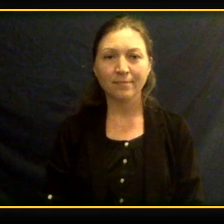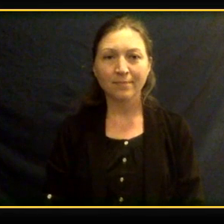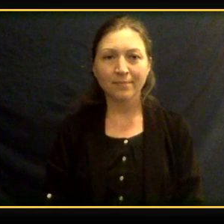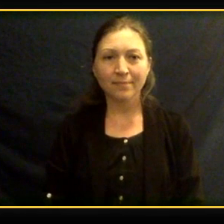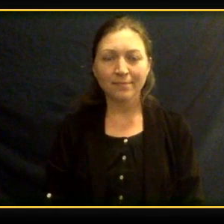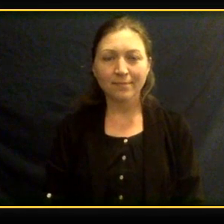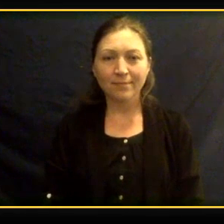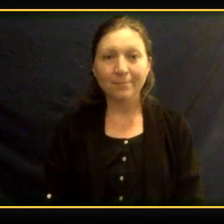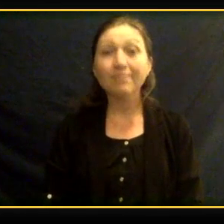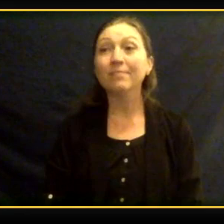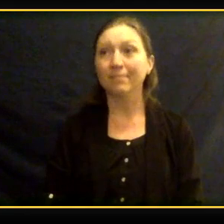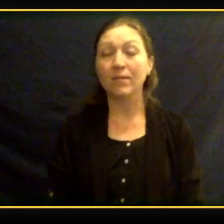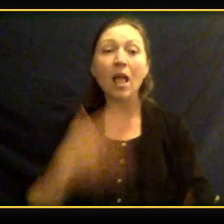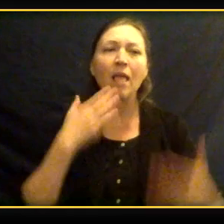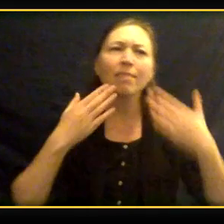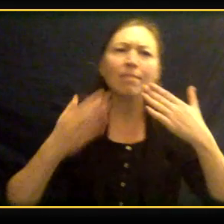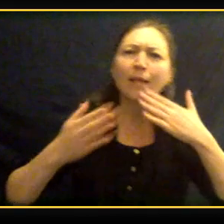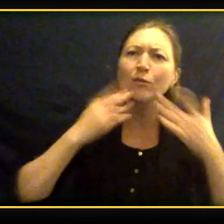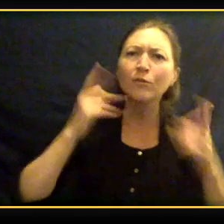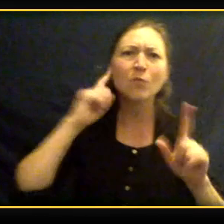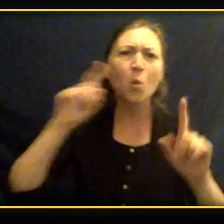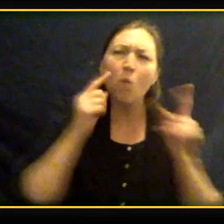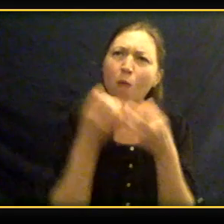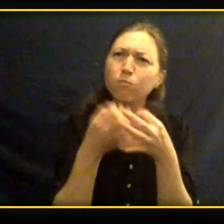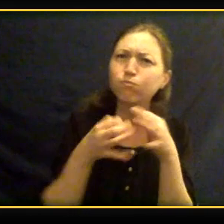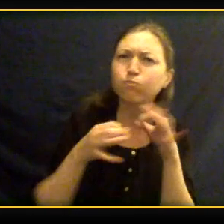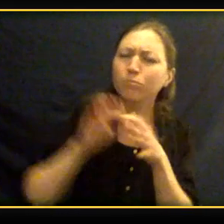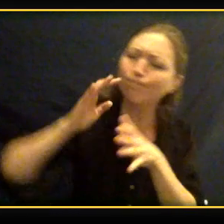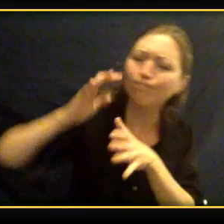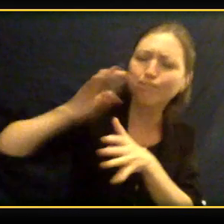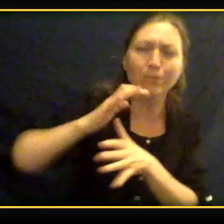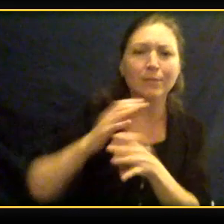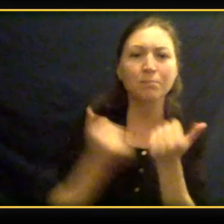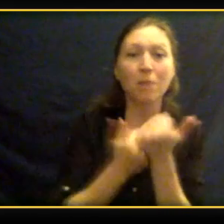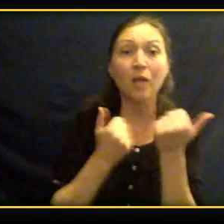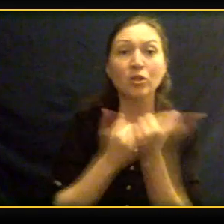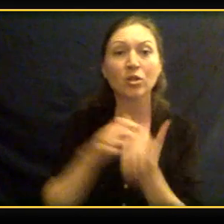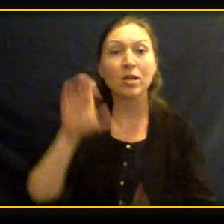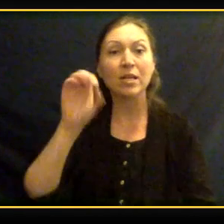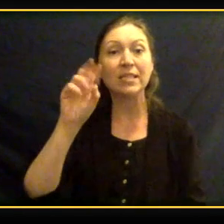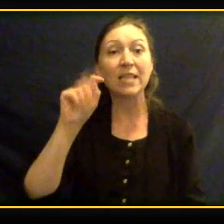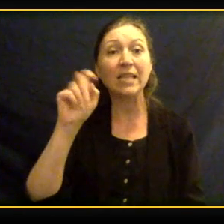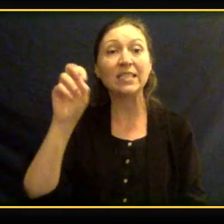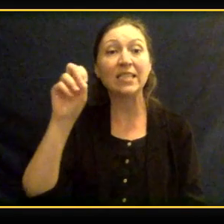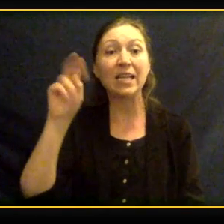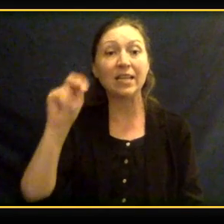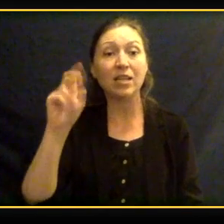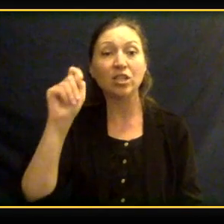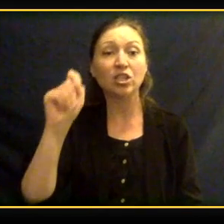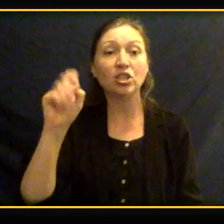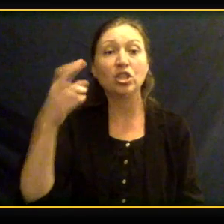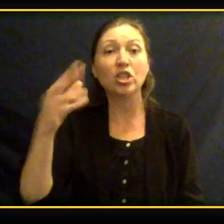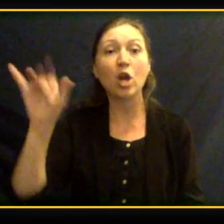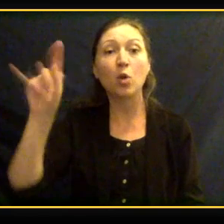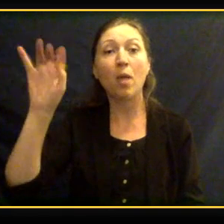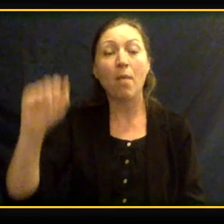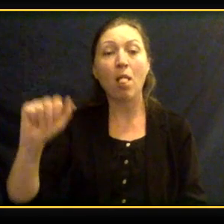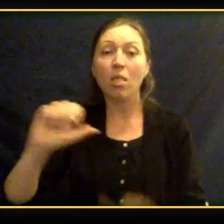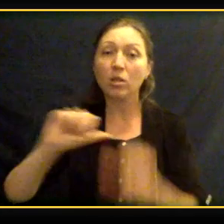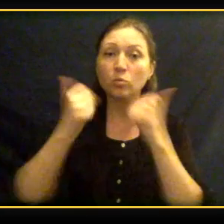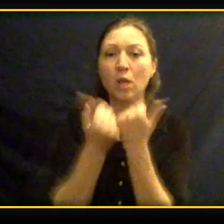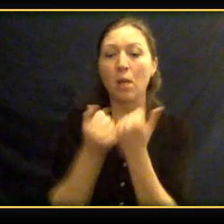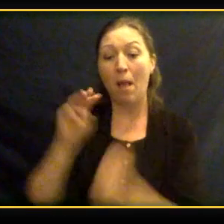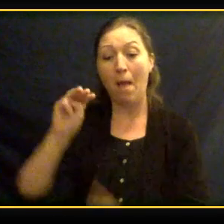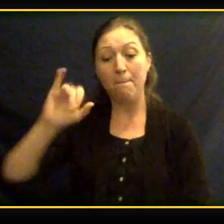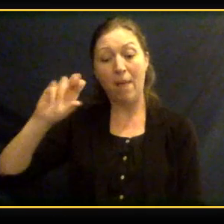We'd like to thank our landmark sponsor for tonight, the Centene Charitable Association. Michael Nydorf, who's a close friend of mine,